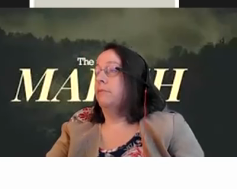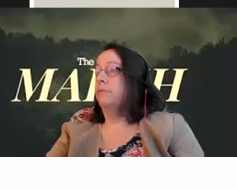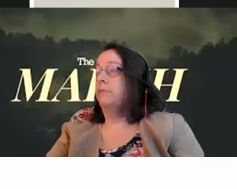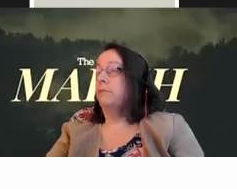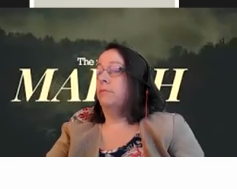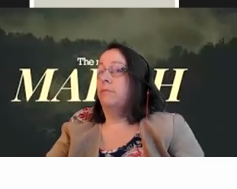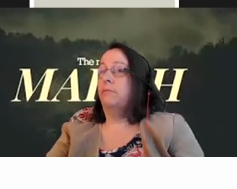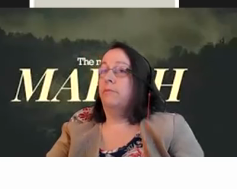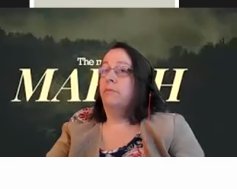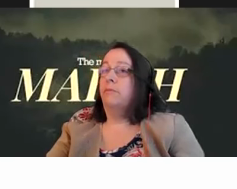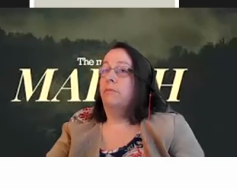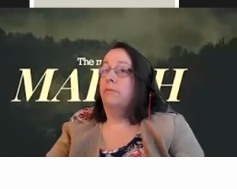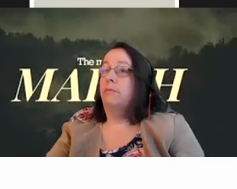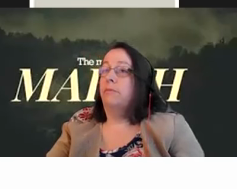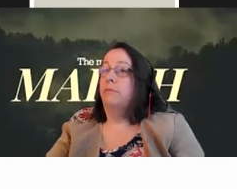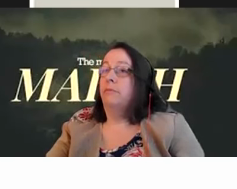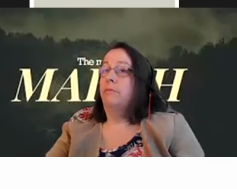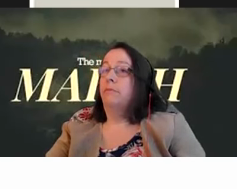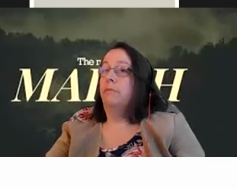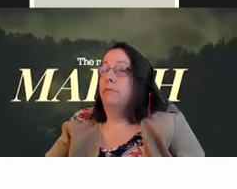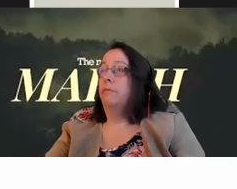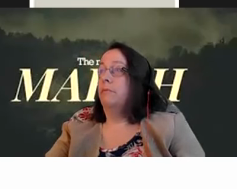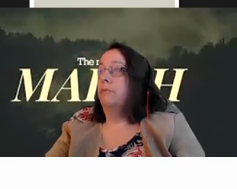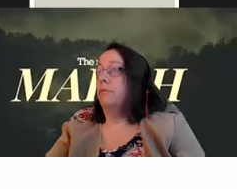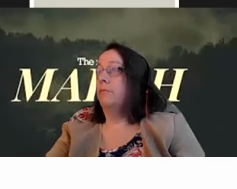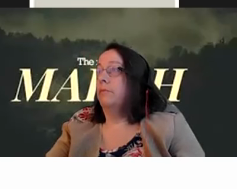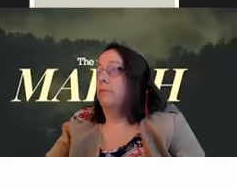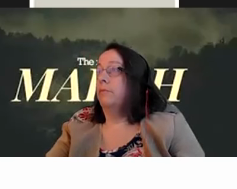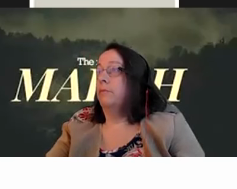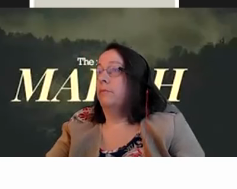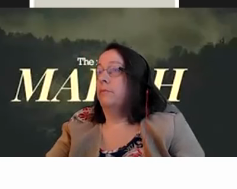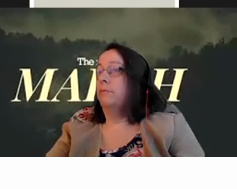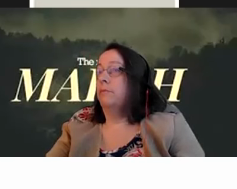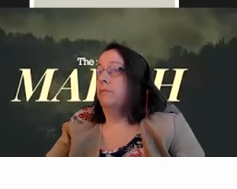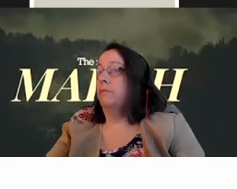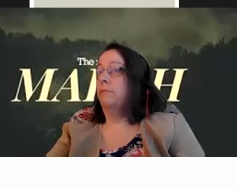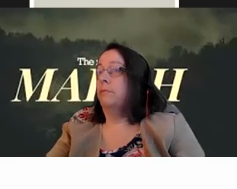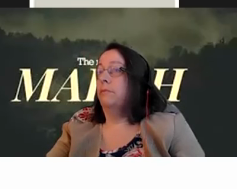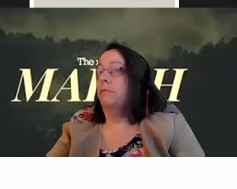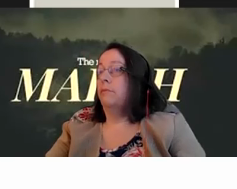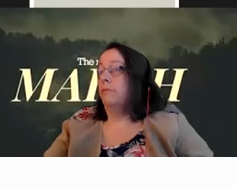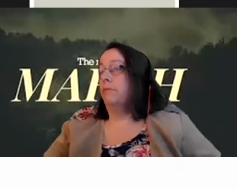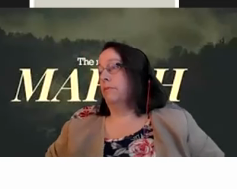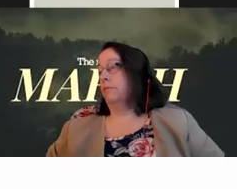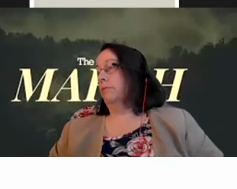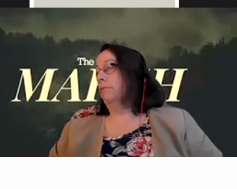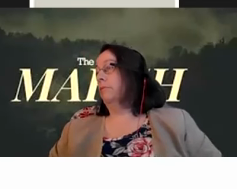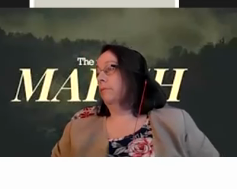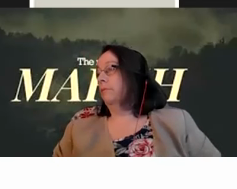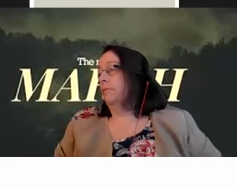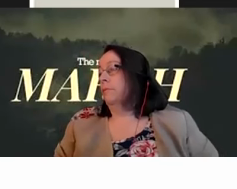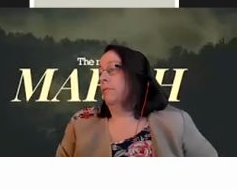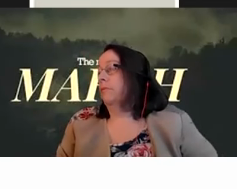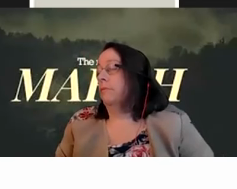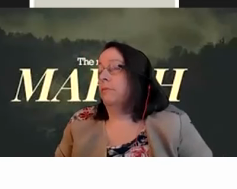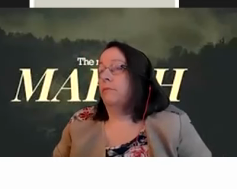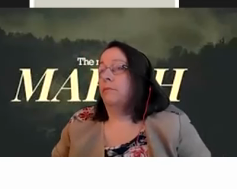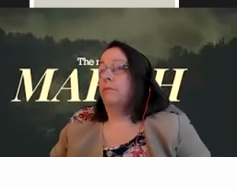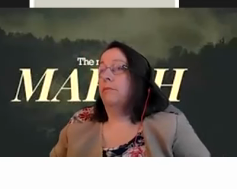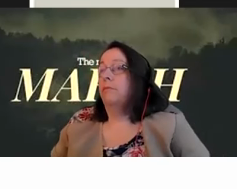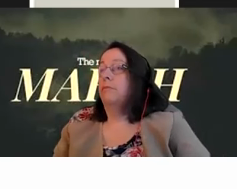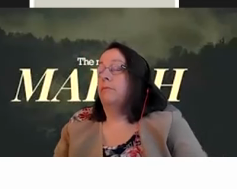safety and relaxation once you get in that chair. Each one of us has a choice in what kind of culture we support and